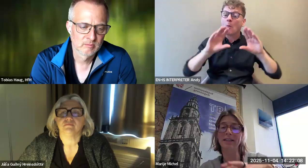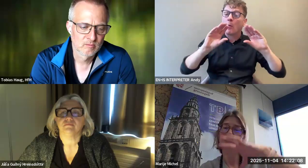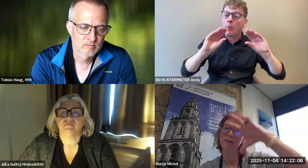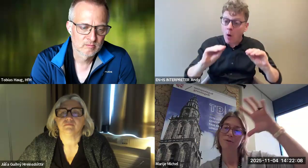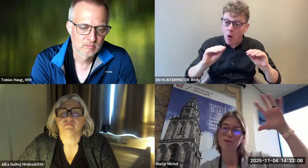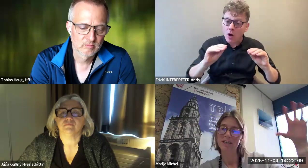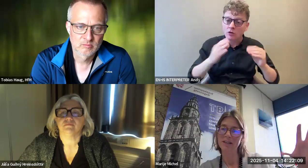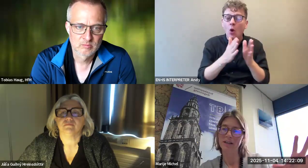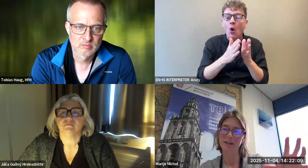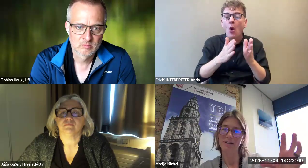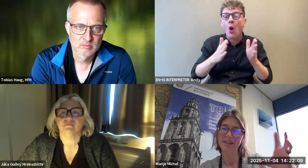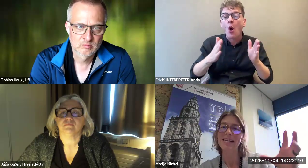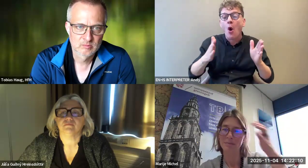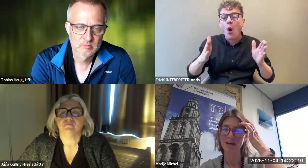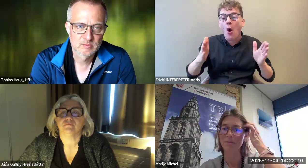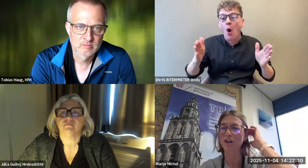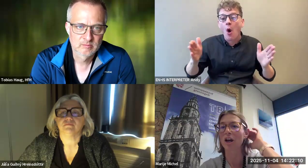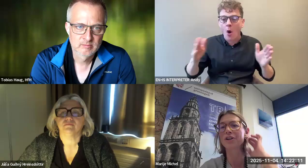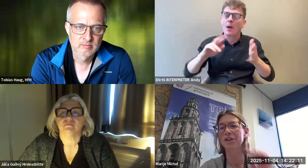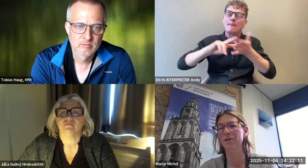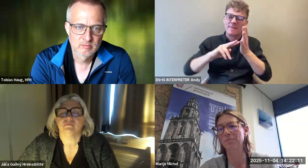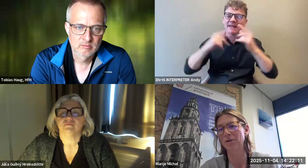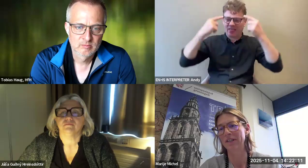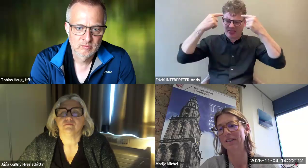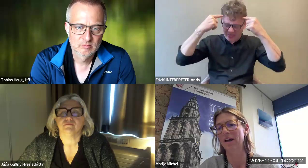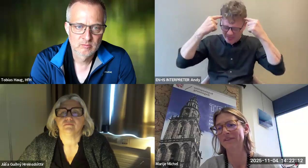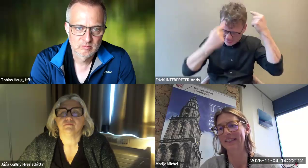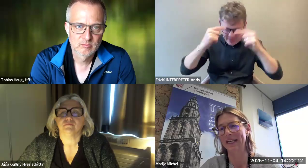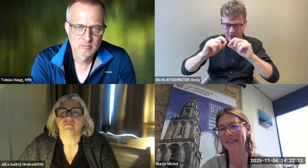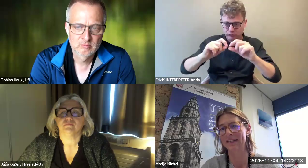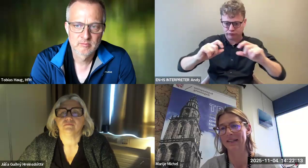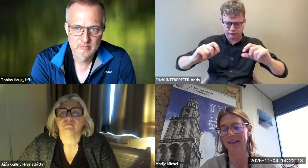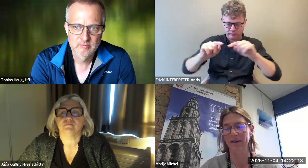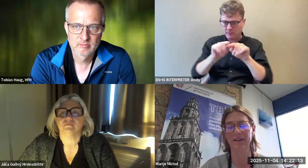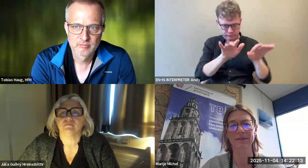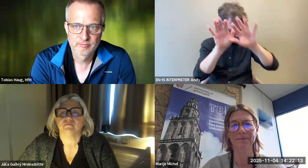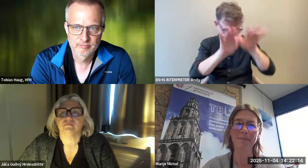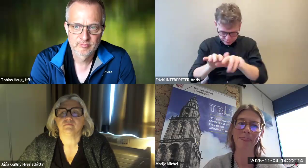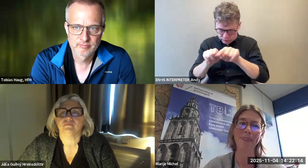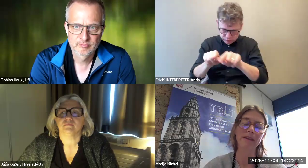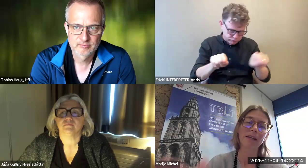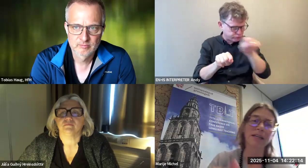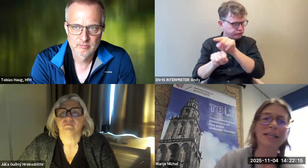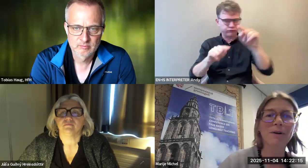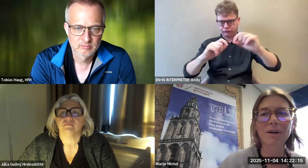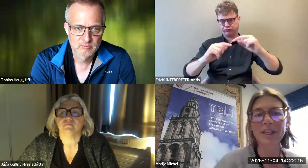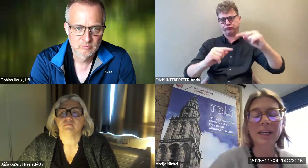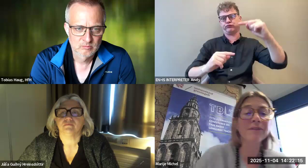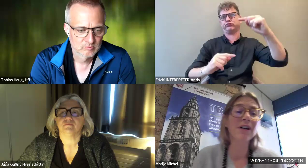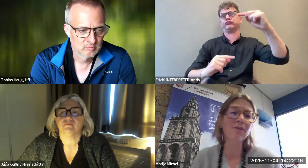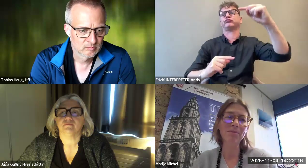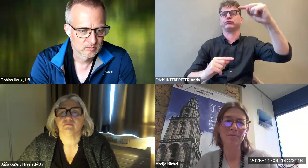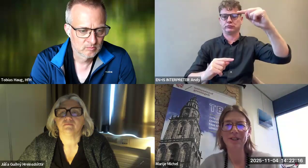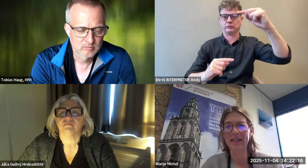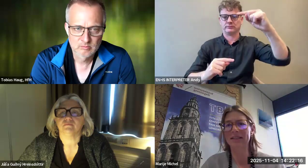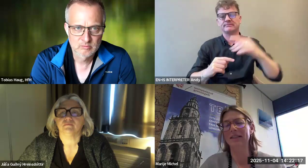pauses, they usually think about much larger components of the text than the others. Now, in